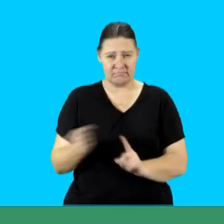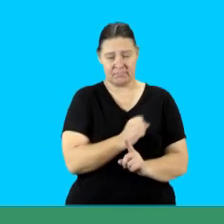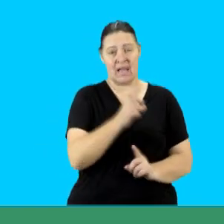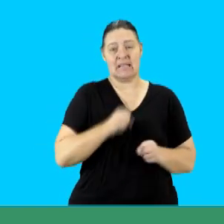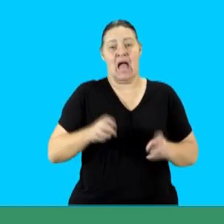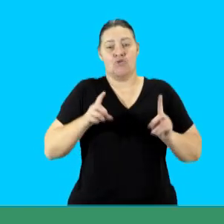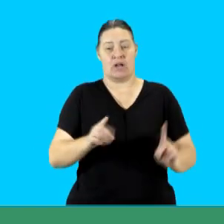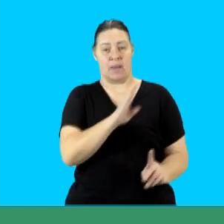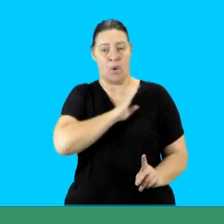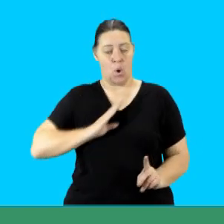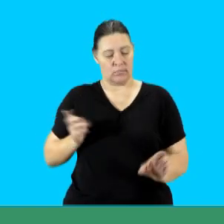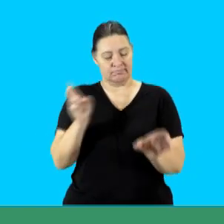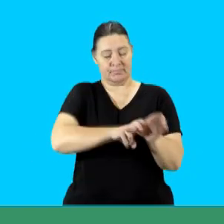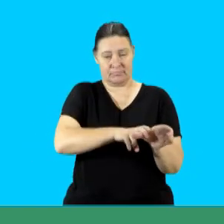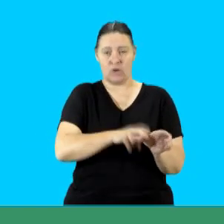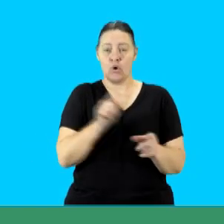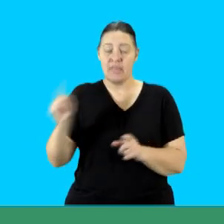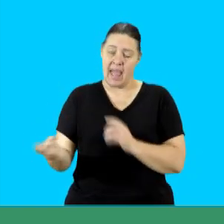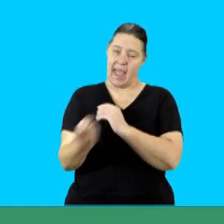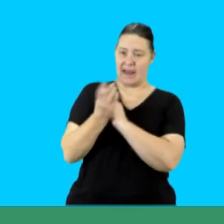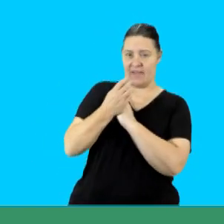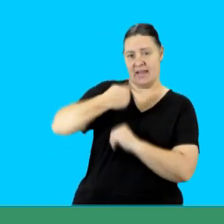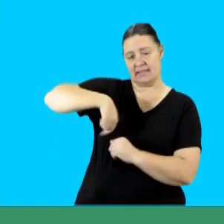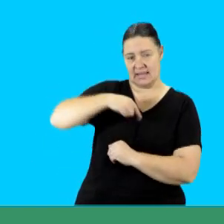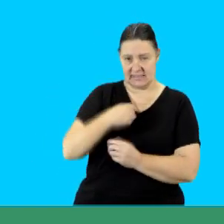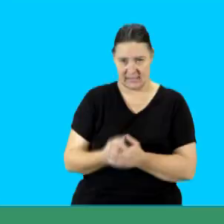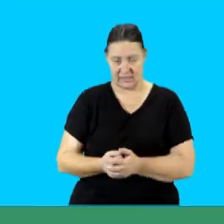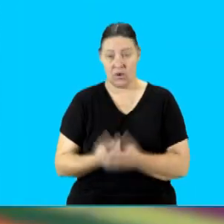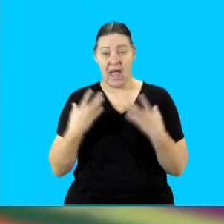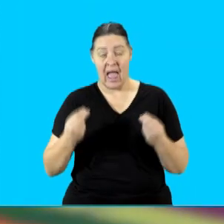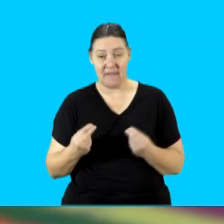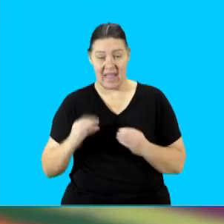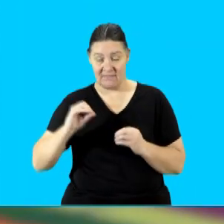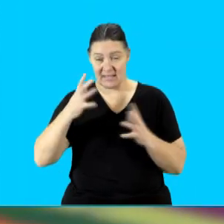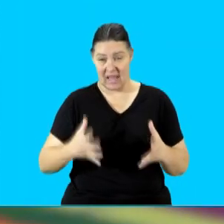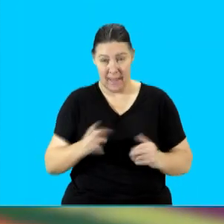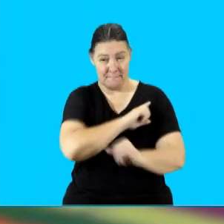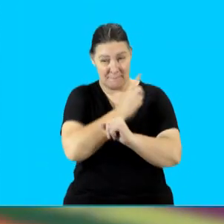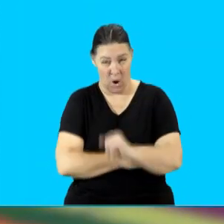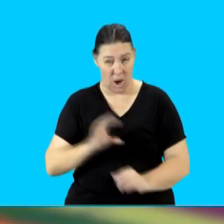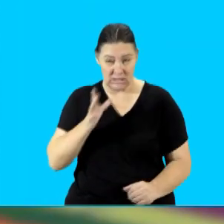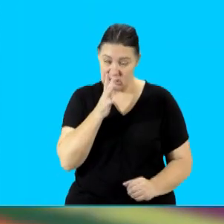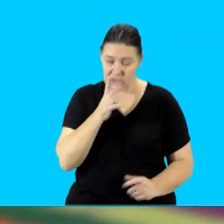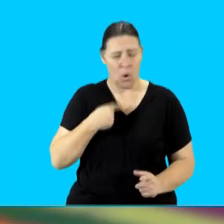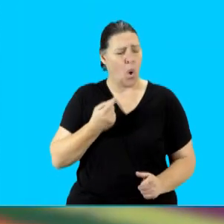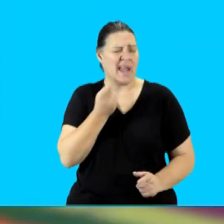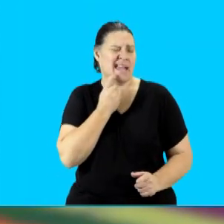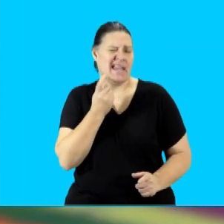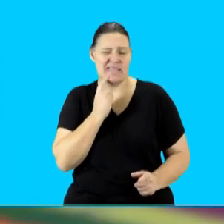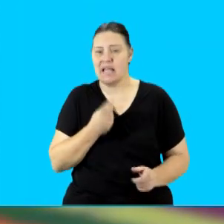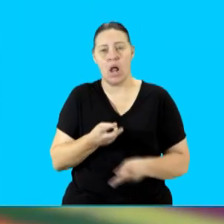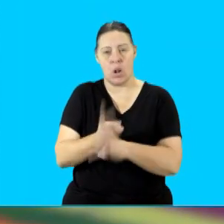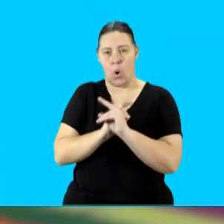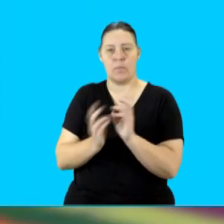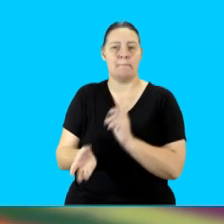in order to get advice from those people. So if we have a powerful investor, it's going to be easy for us as businesses to